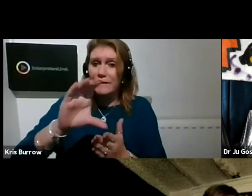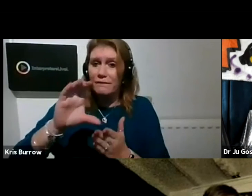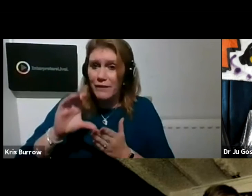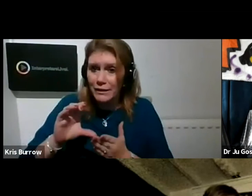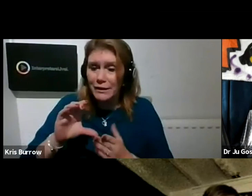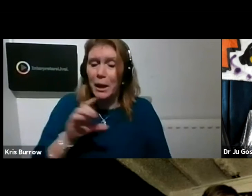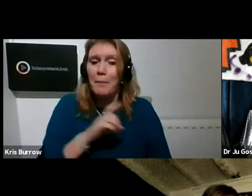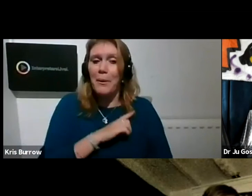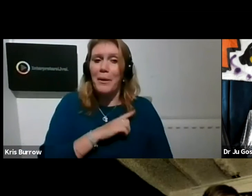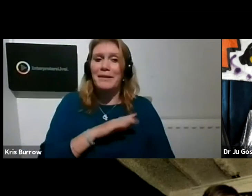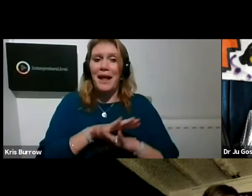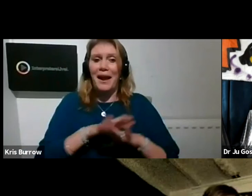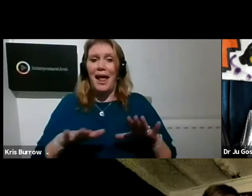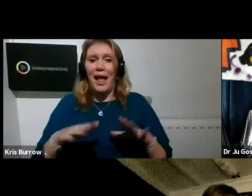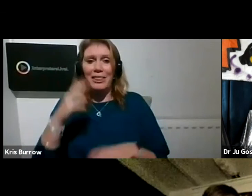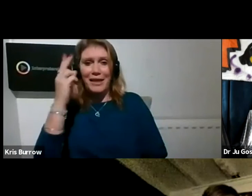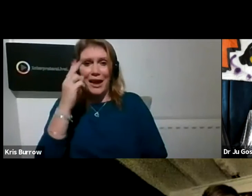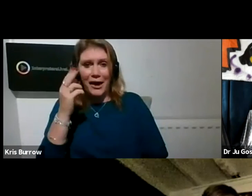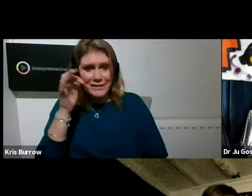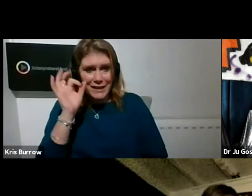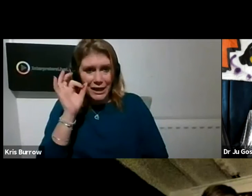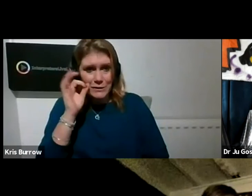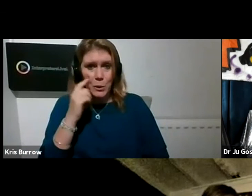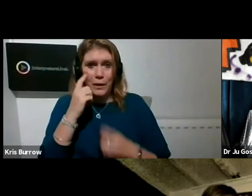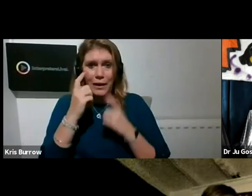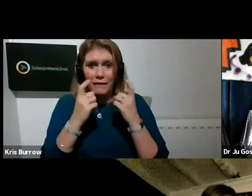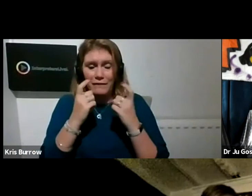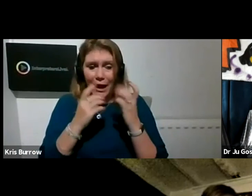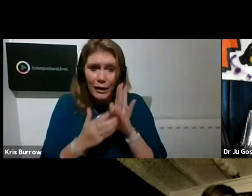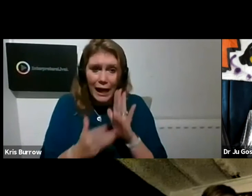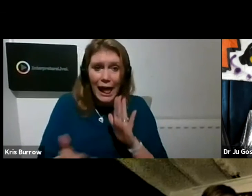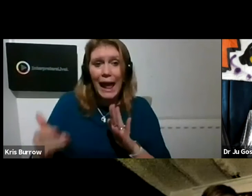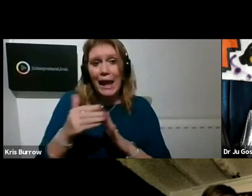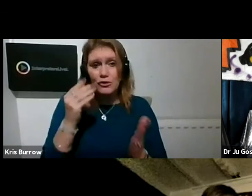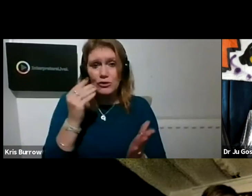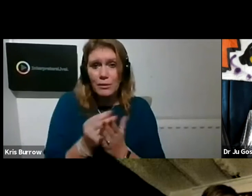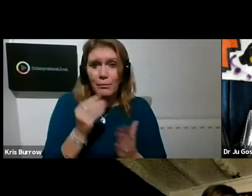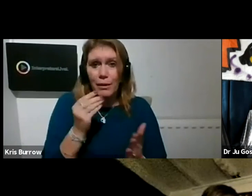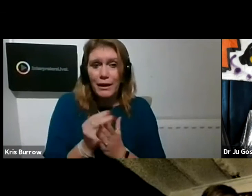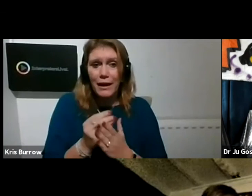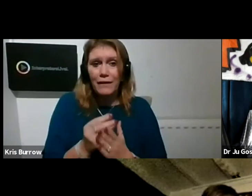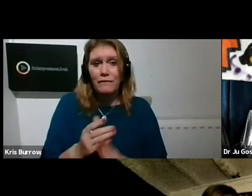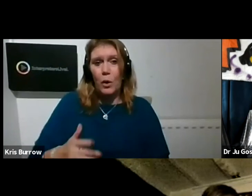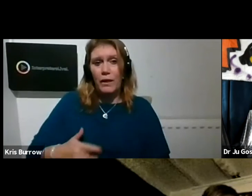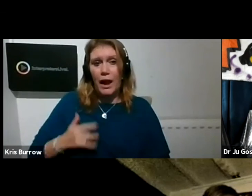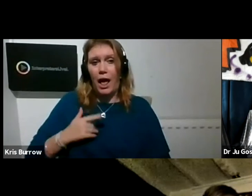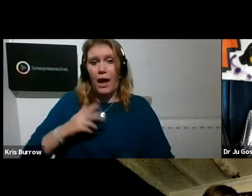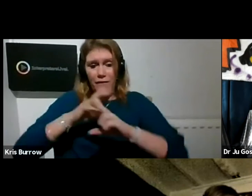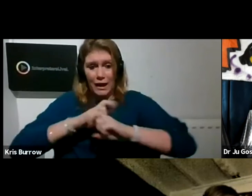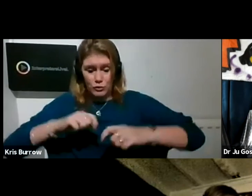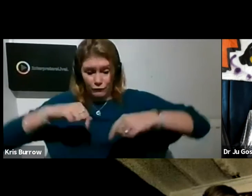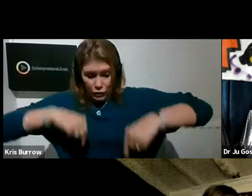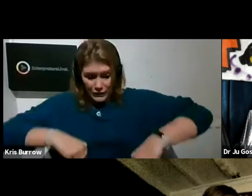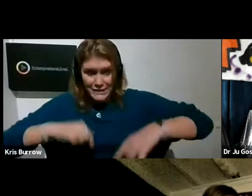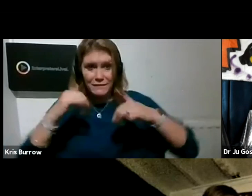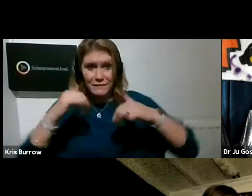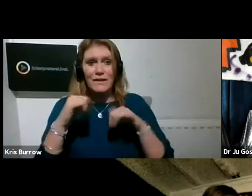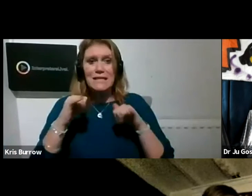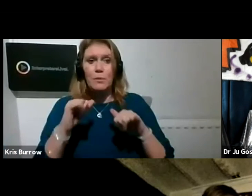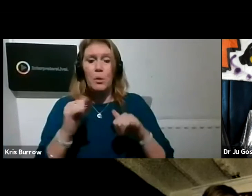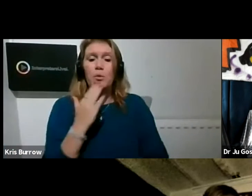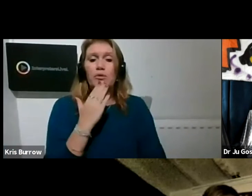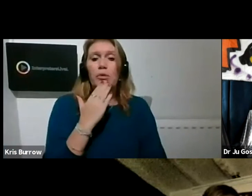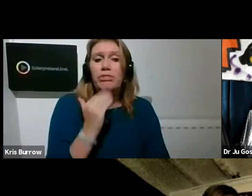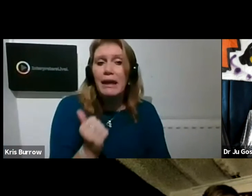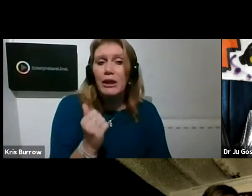Arts Council, they managed to find us some extra money for the costs of live captioning for this festival. So thank you